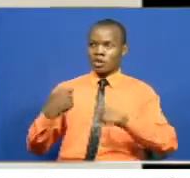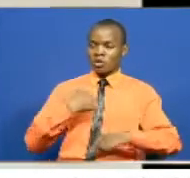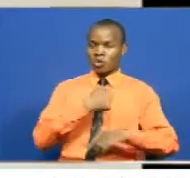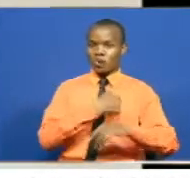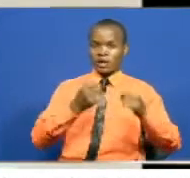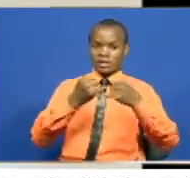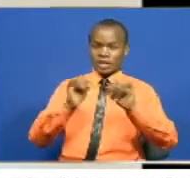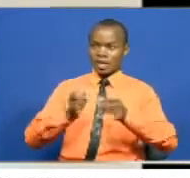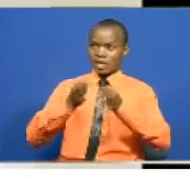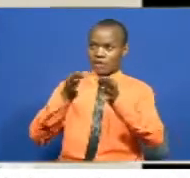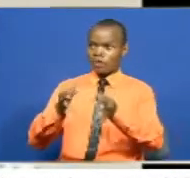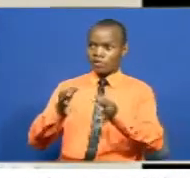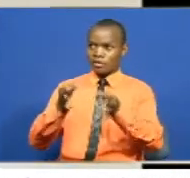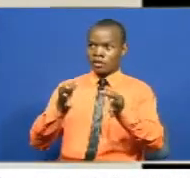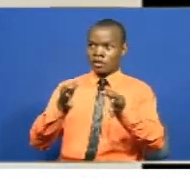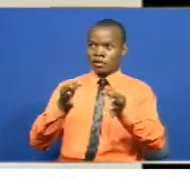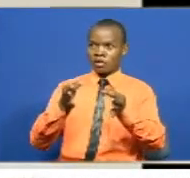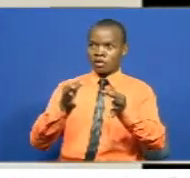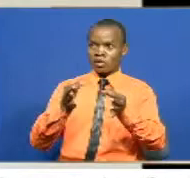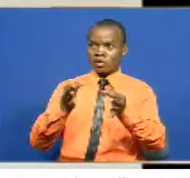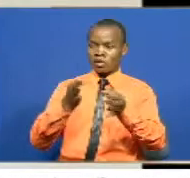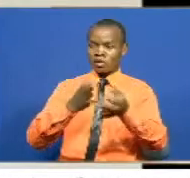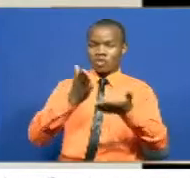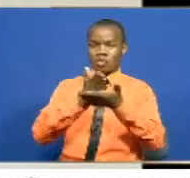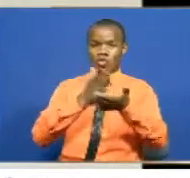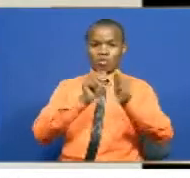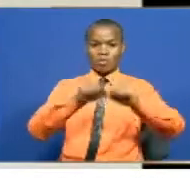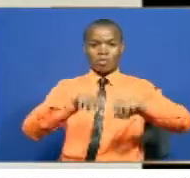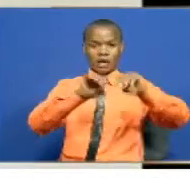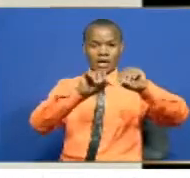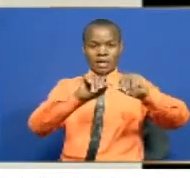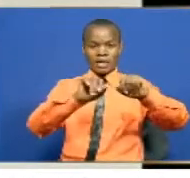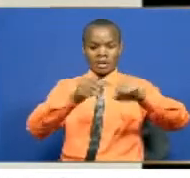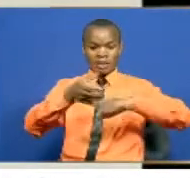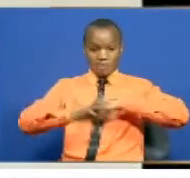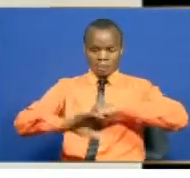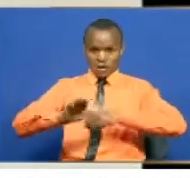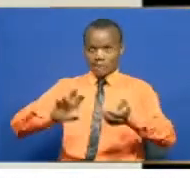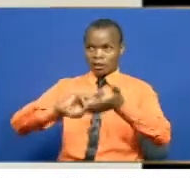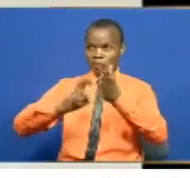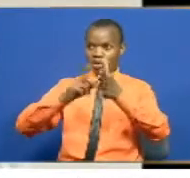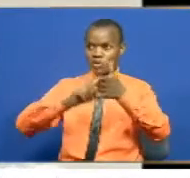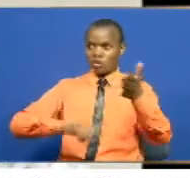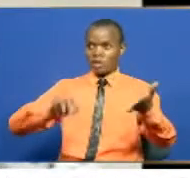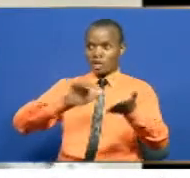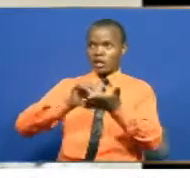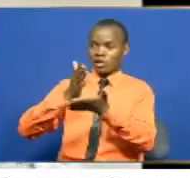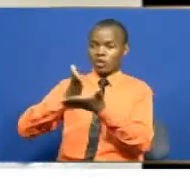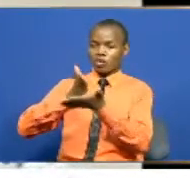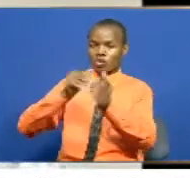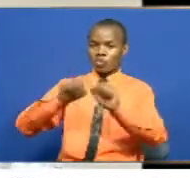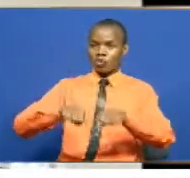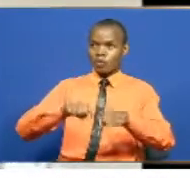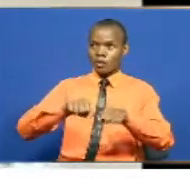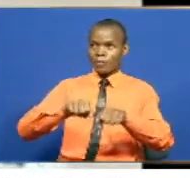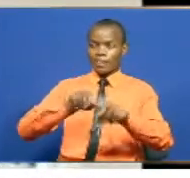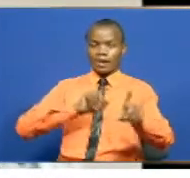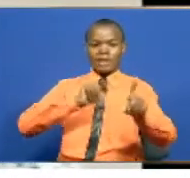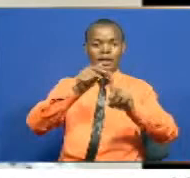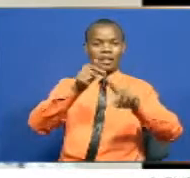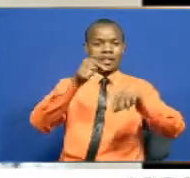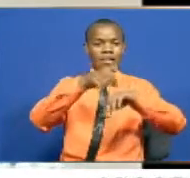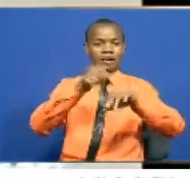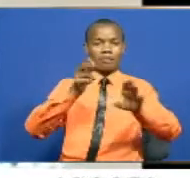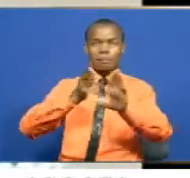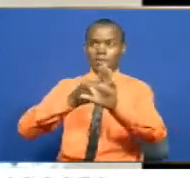If we can't qualify for the AfroBasket, that's mean Mozambique will drop 10 times participation